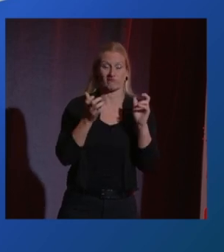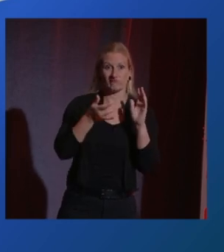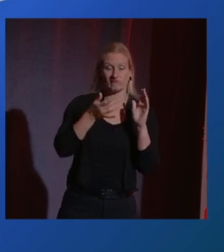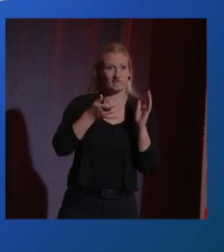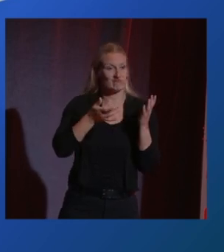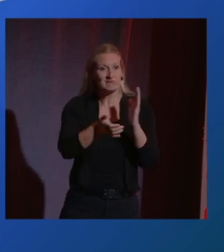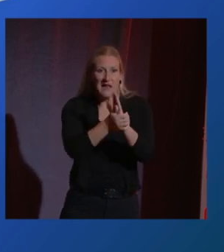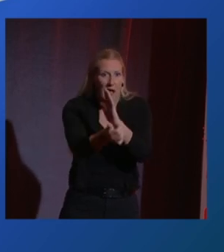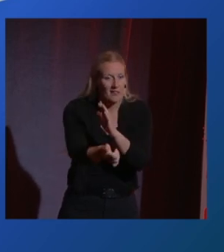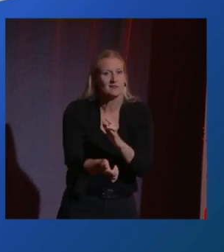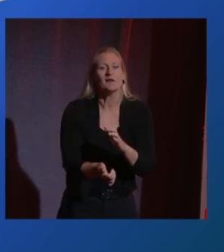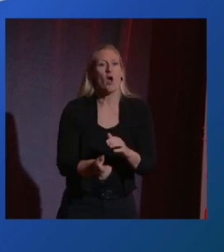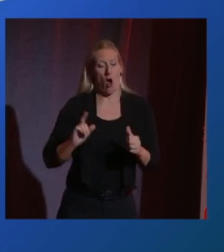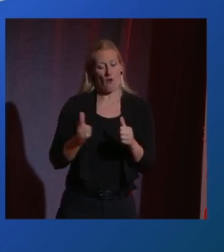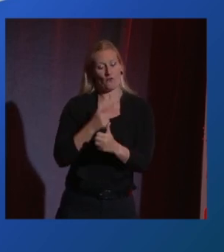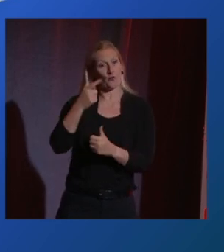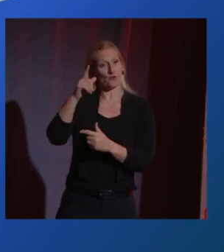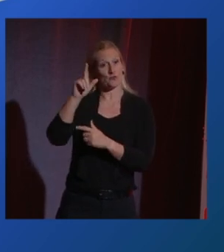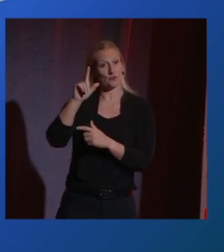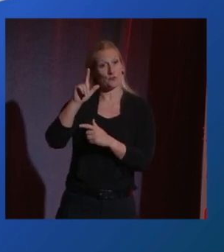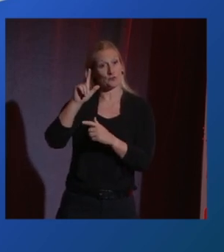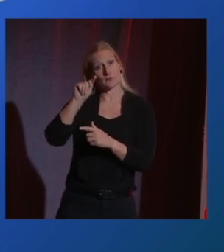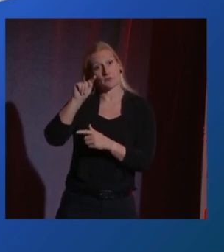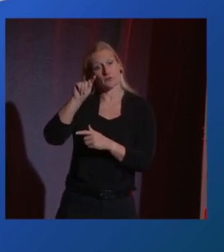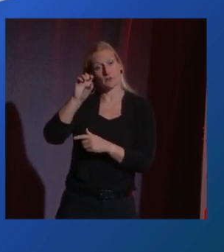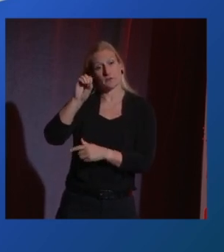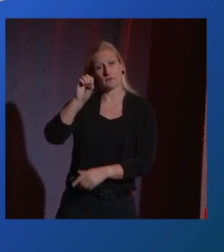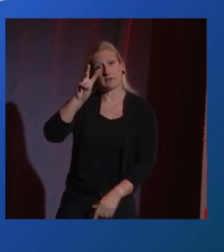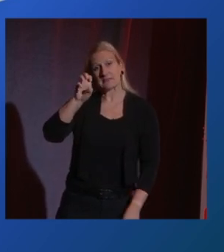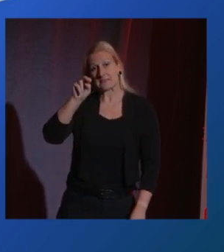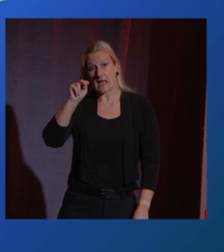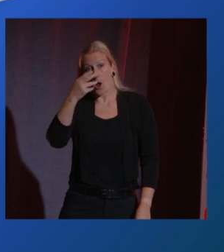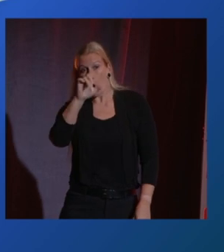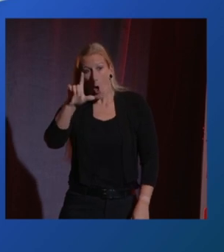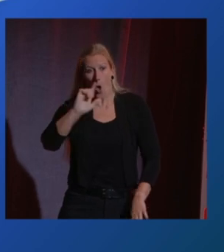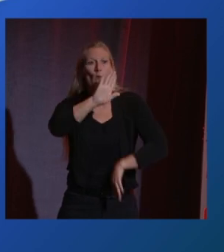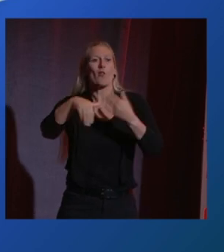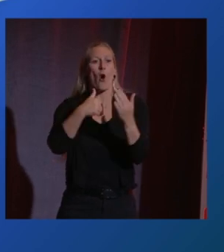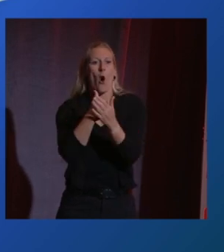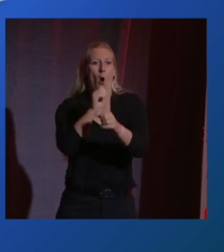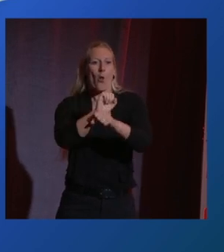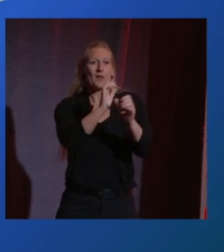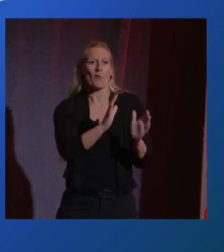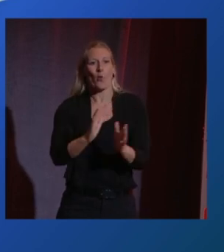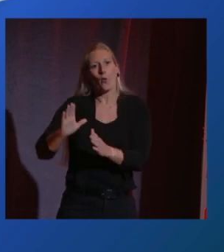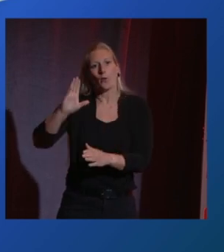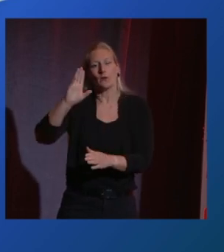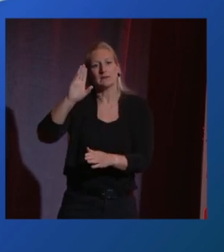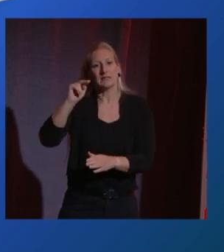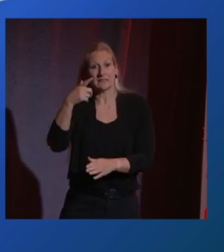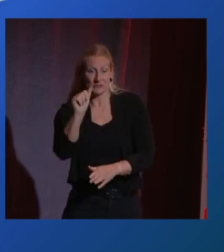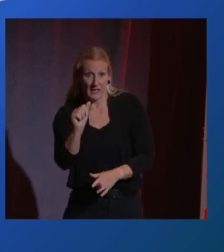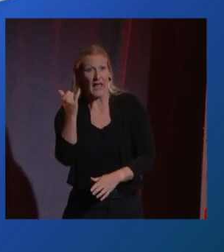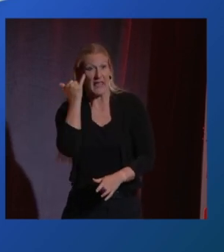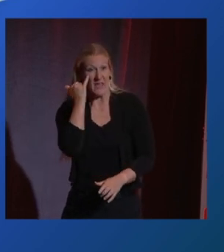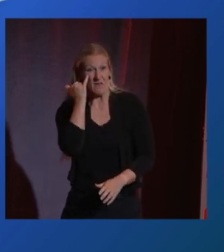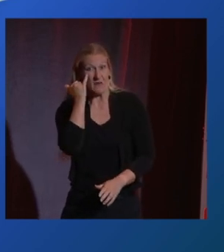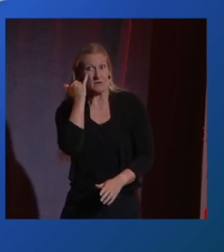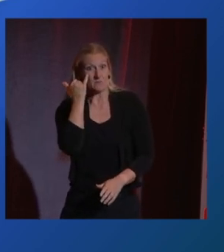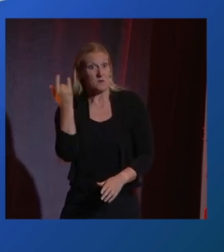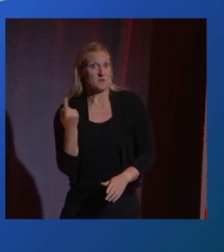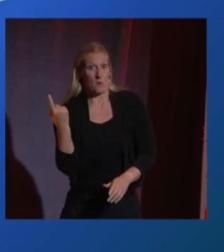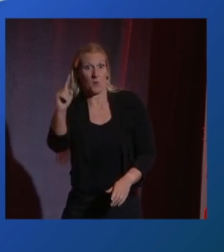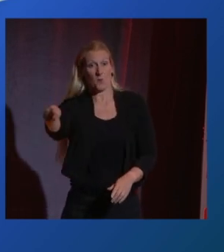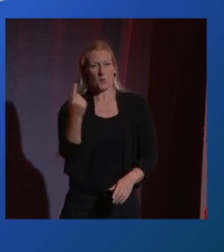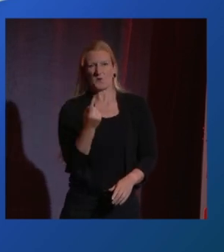in our first town hall with all of our employees of NGA if someone were to tell me that they don't find fulfillment